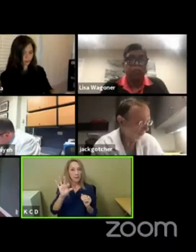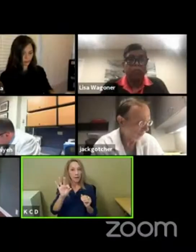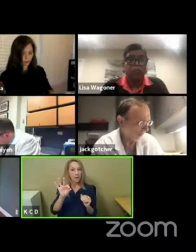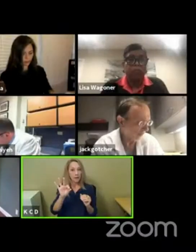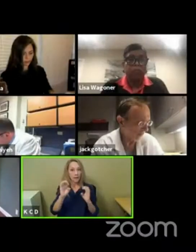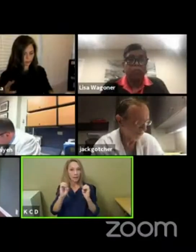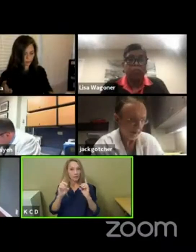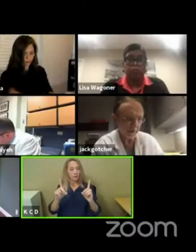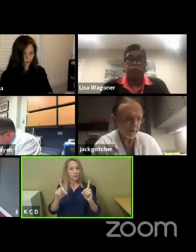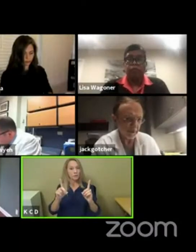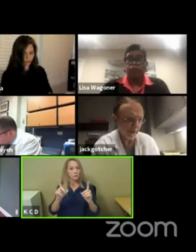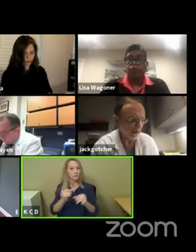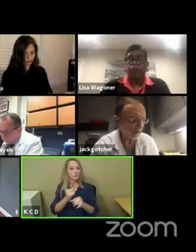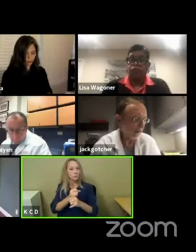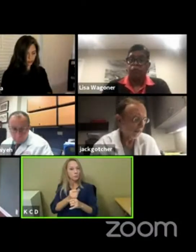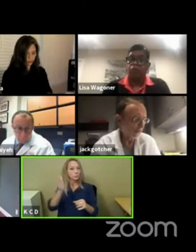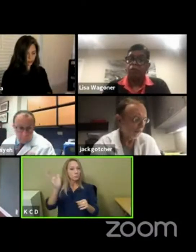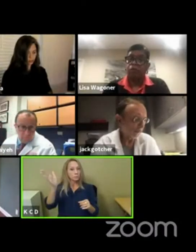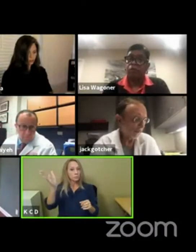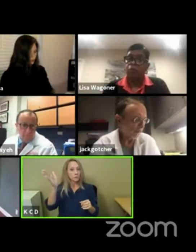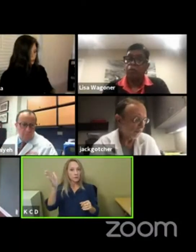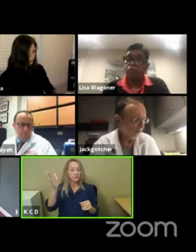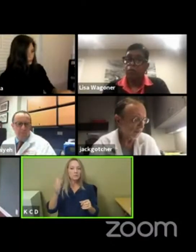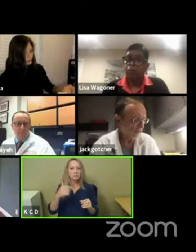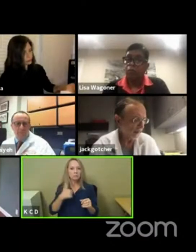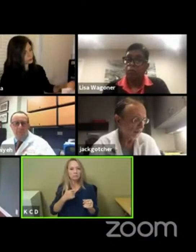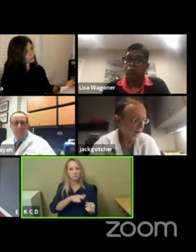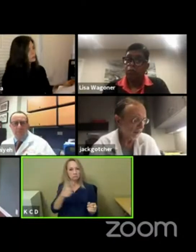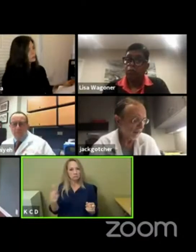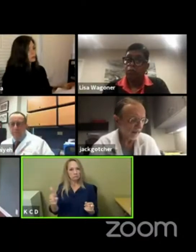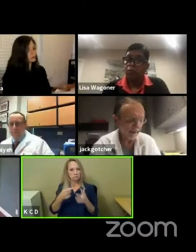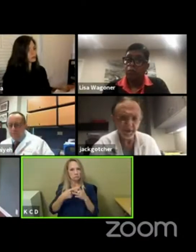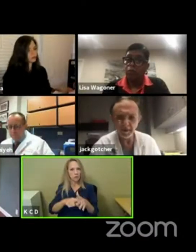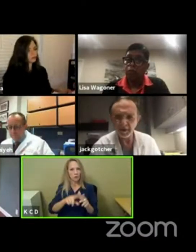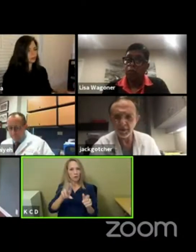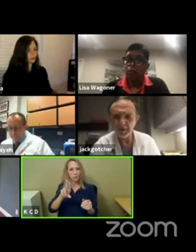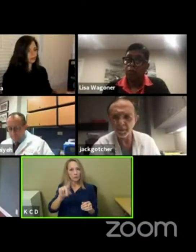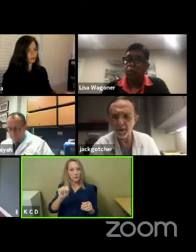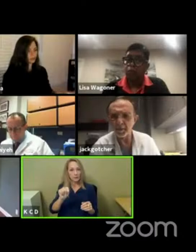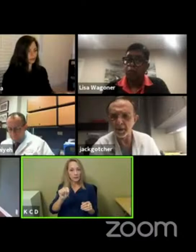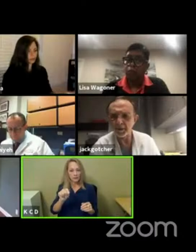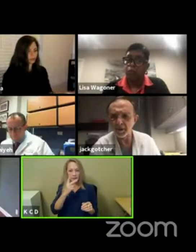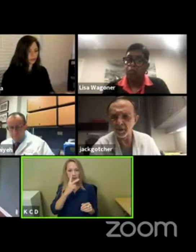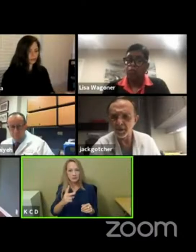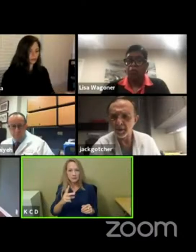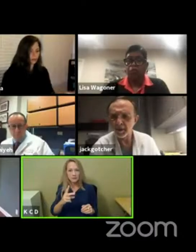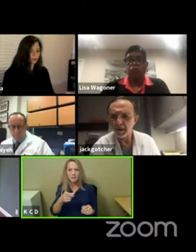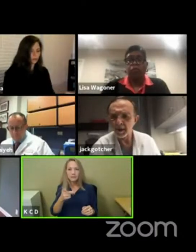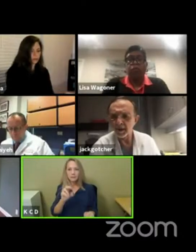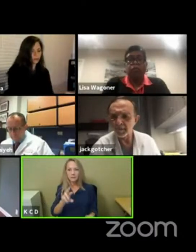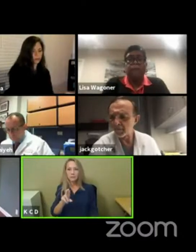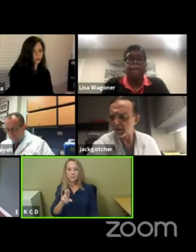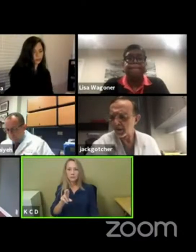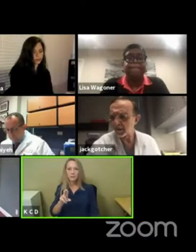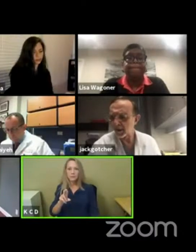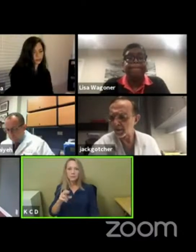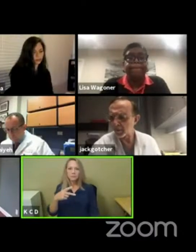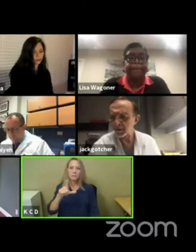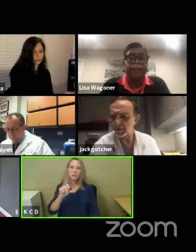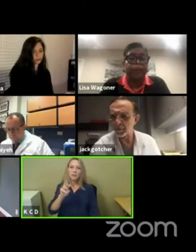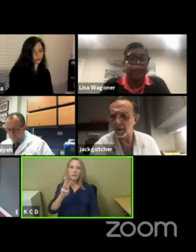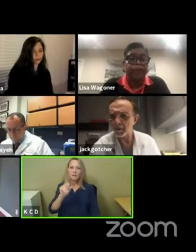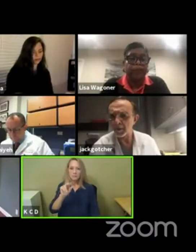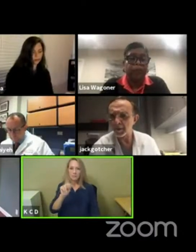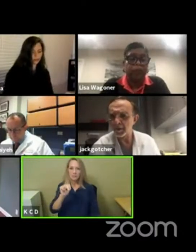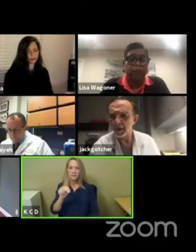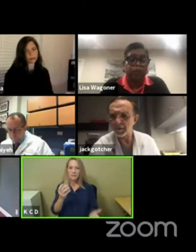institution presentations. So I want to start with the University of Tennessee, and I see Dr. Plowman is on the line with us.